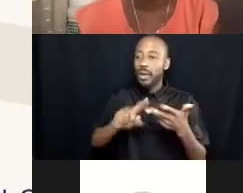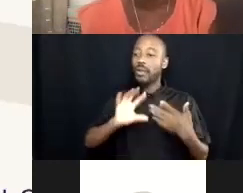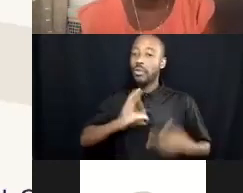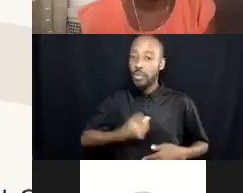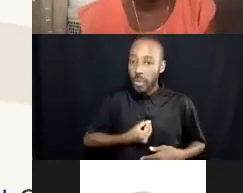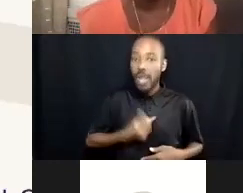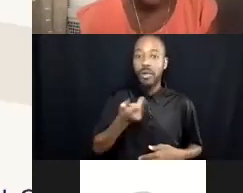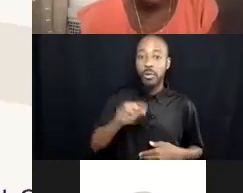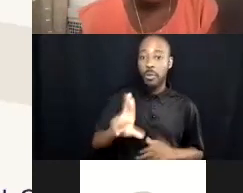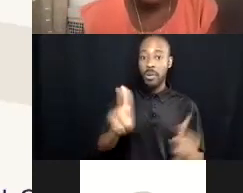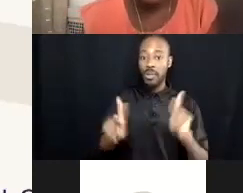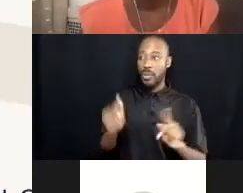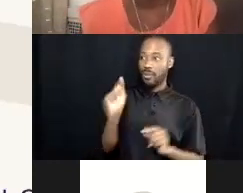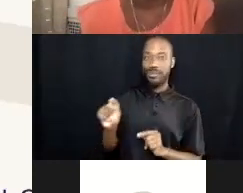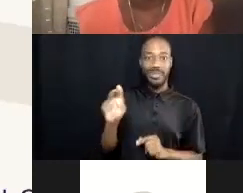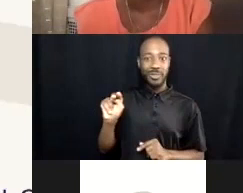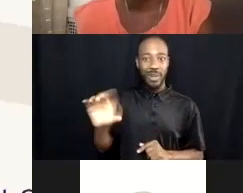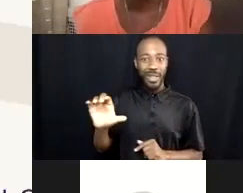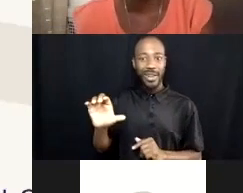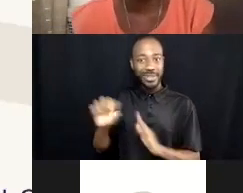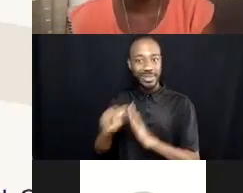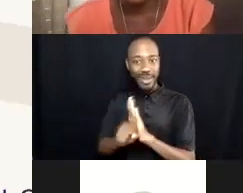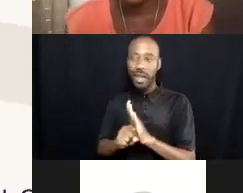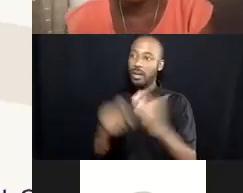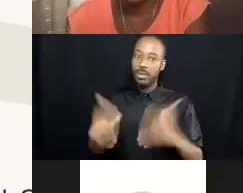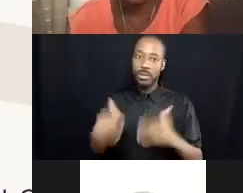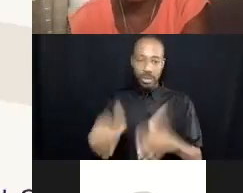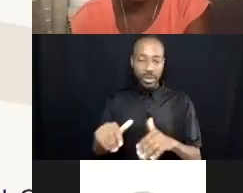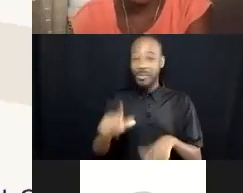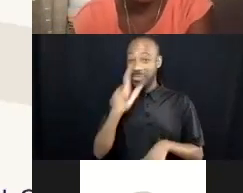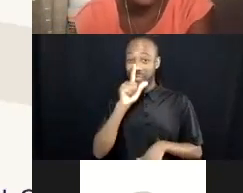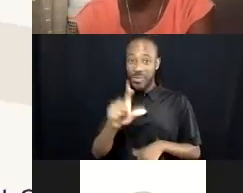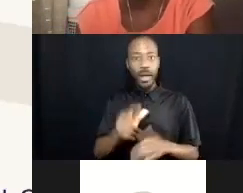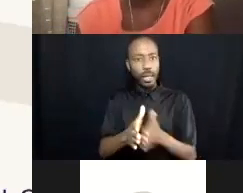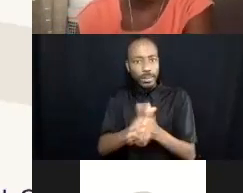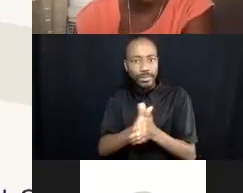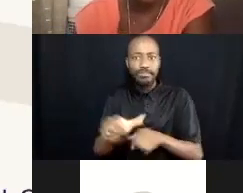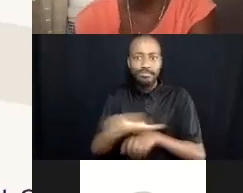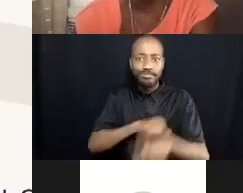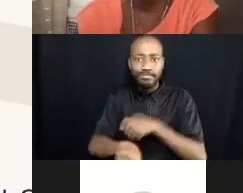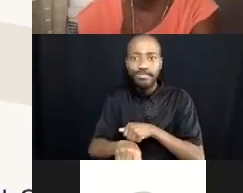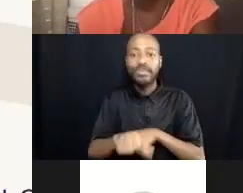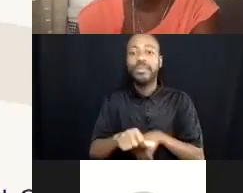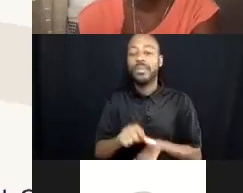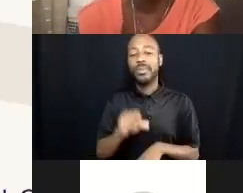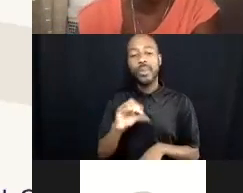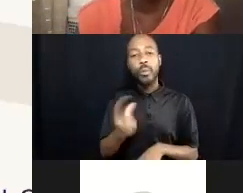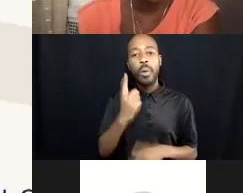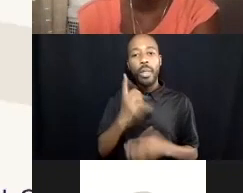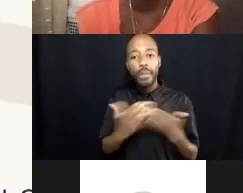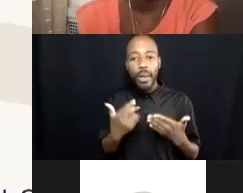queer folks in the state are on the front lines of those fights. And so one of the things that we are called to do, right, is to